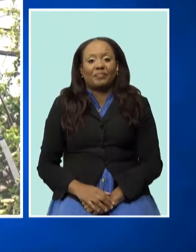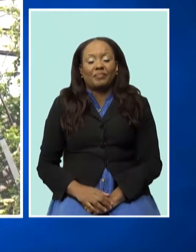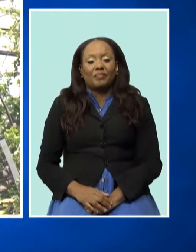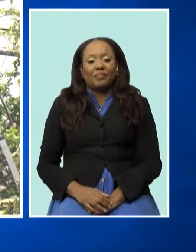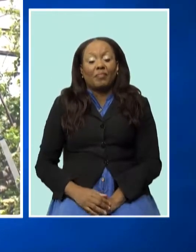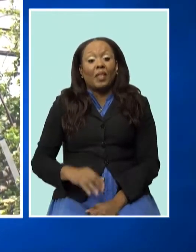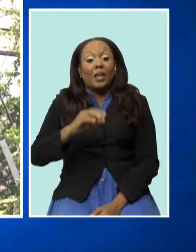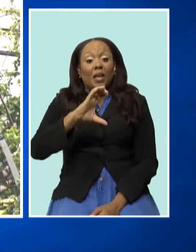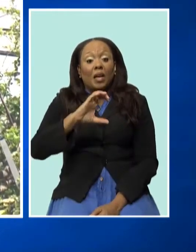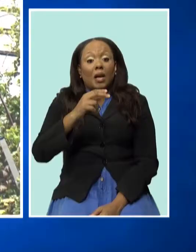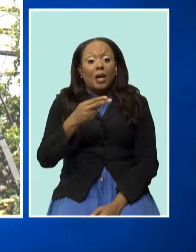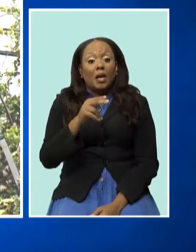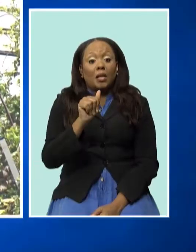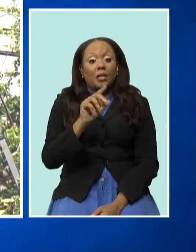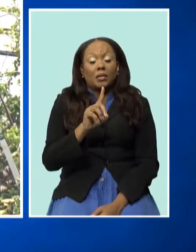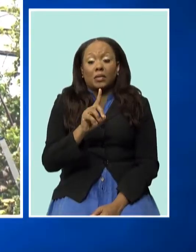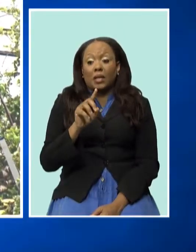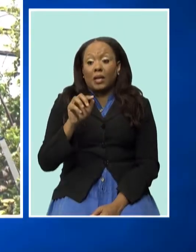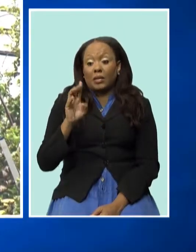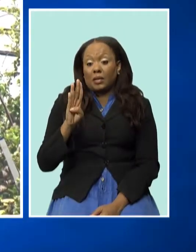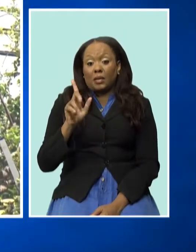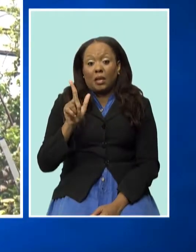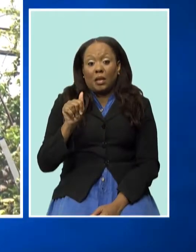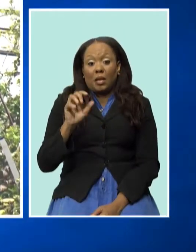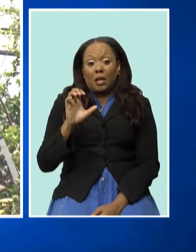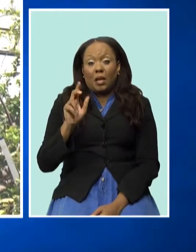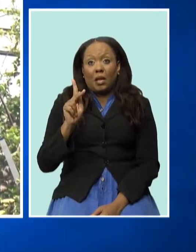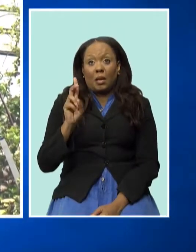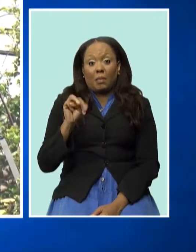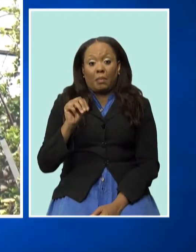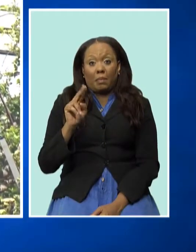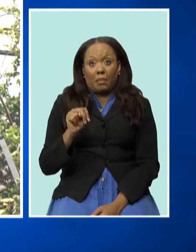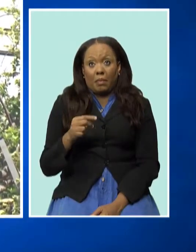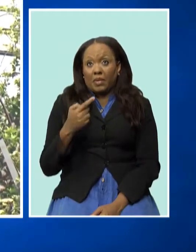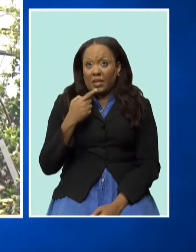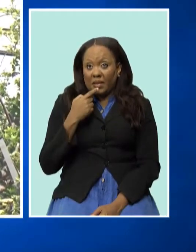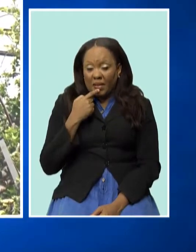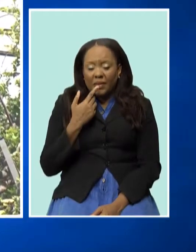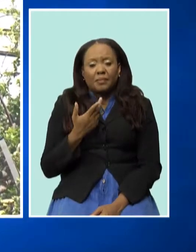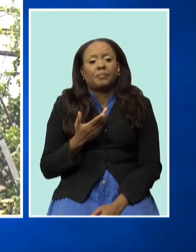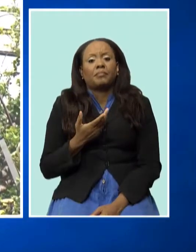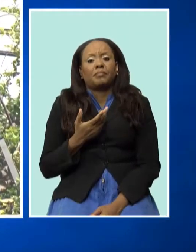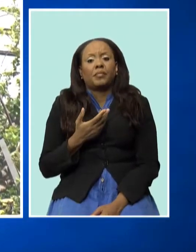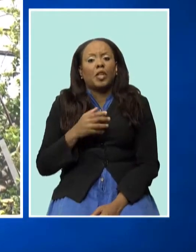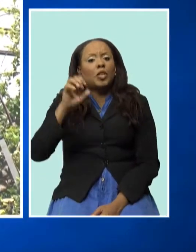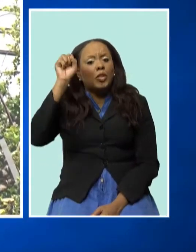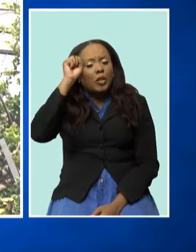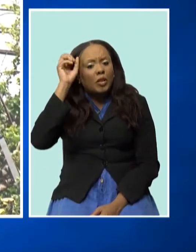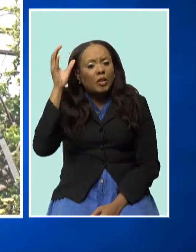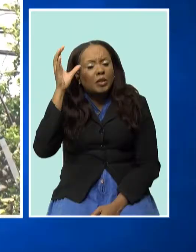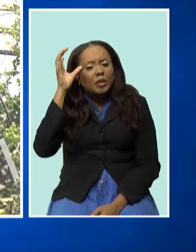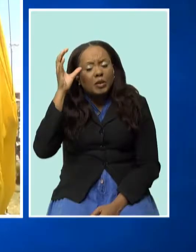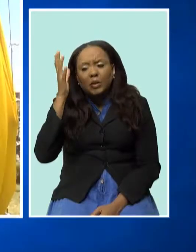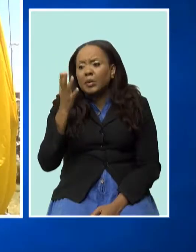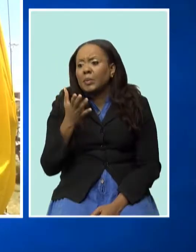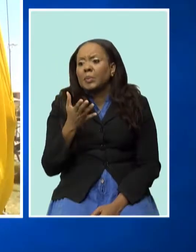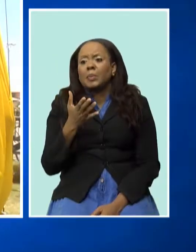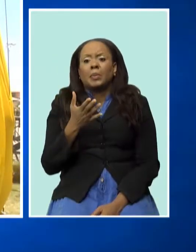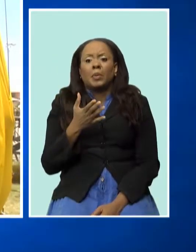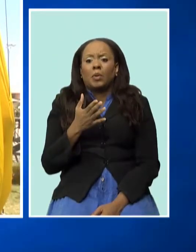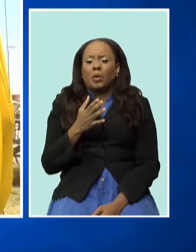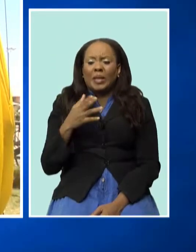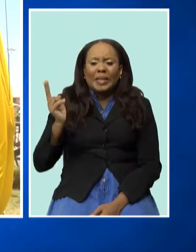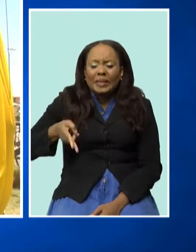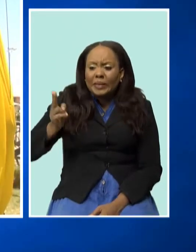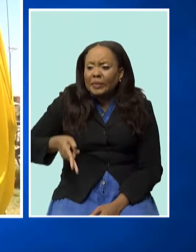General of the International Labour Organization, says given Shirley Chisholm's track record and accomplishments, and now with the renaming of the